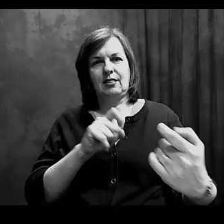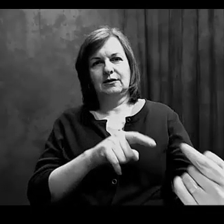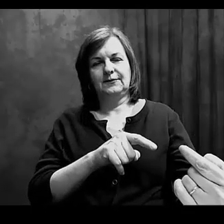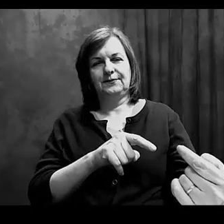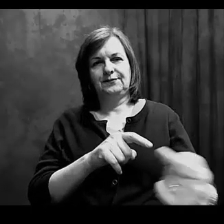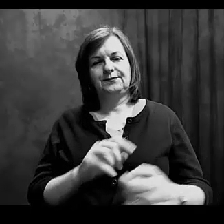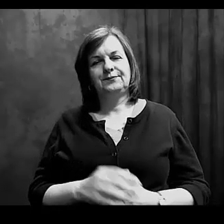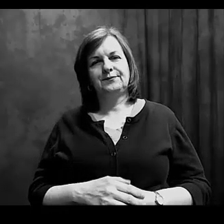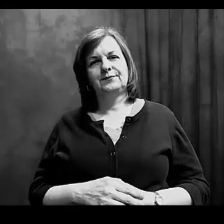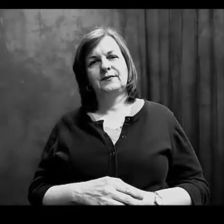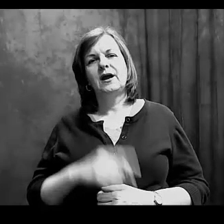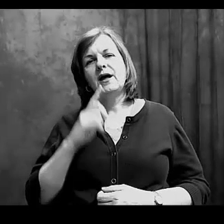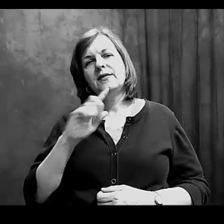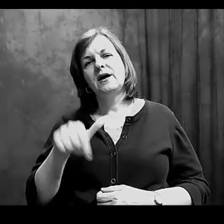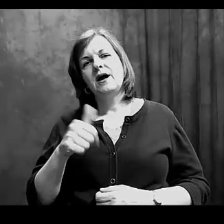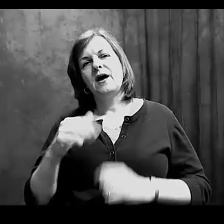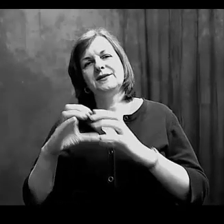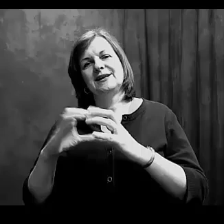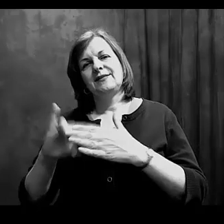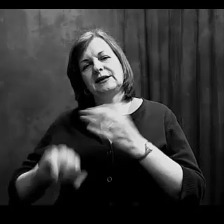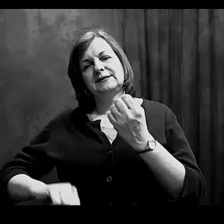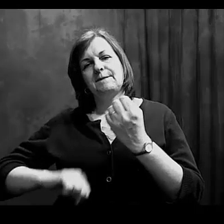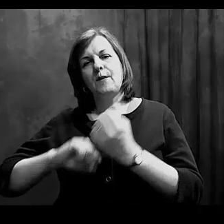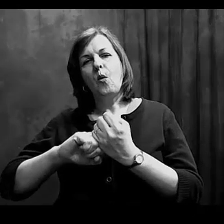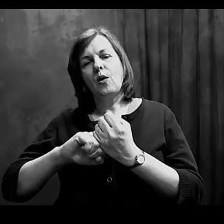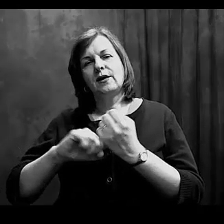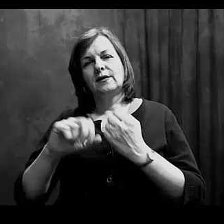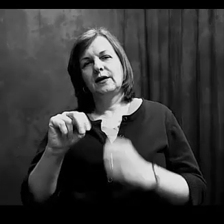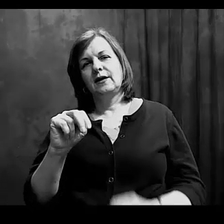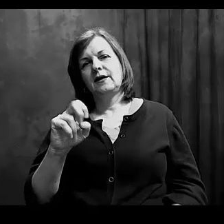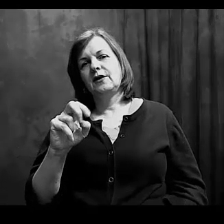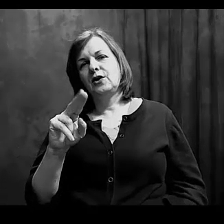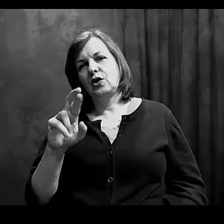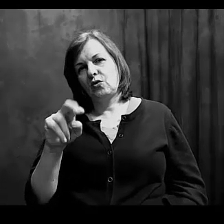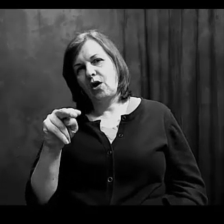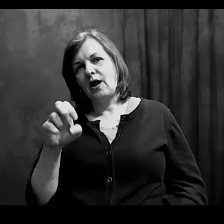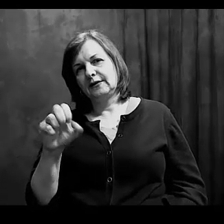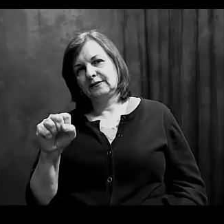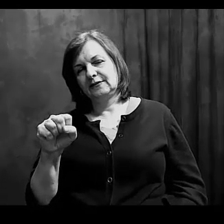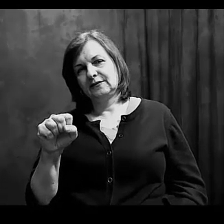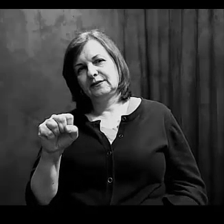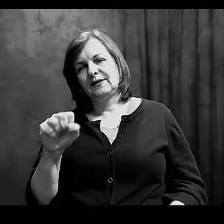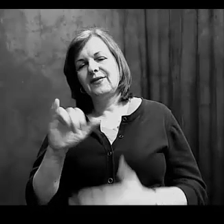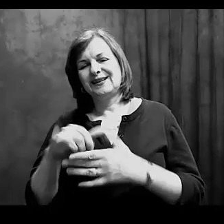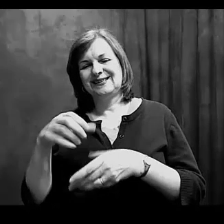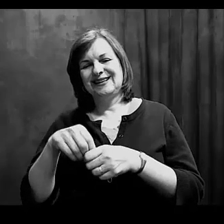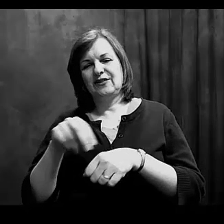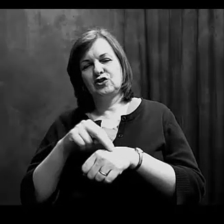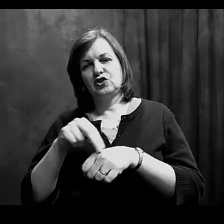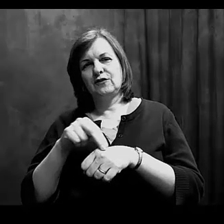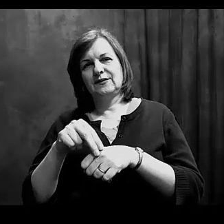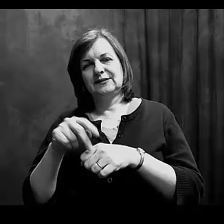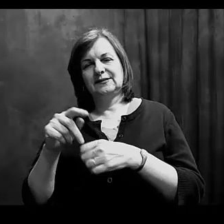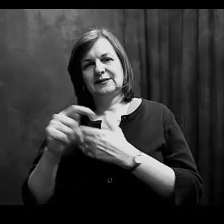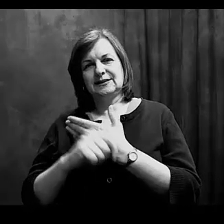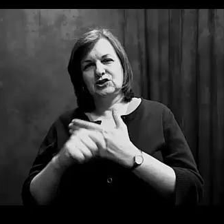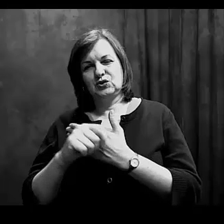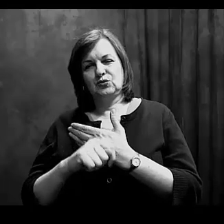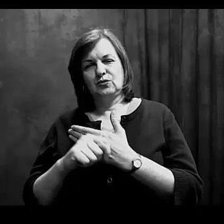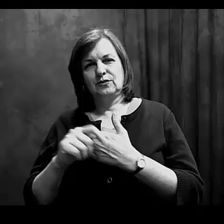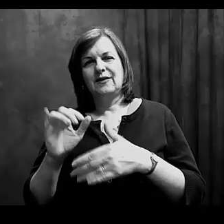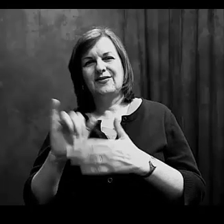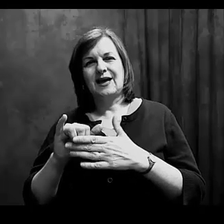There are other cells that support neurons that are part of this nervous tissue, and we actually look at them as being an